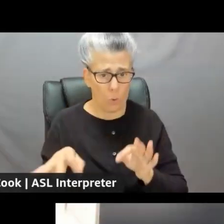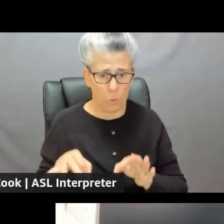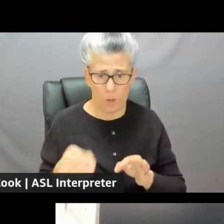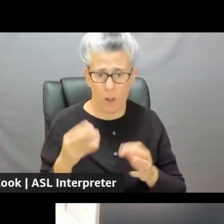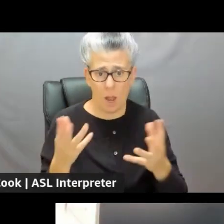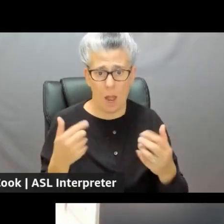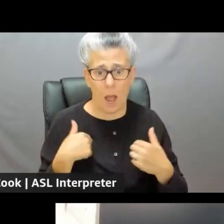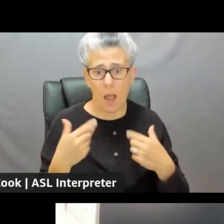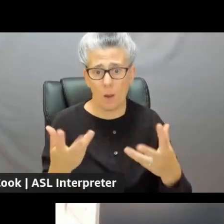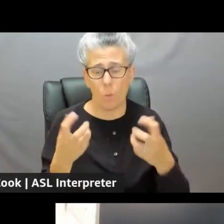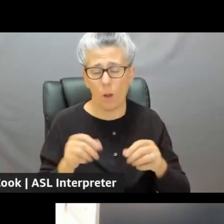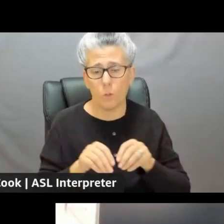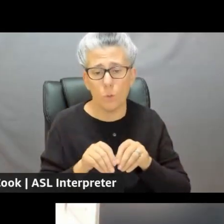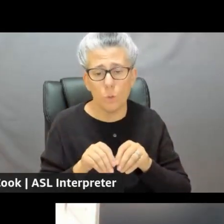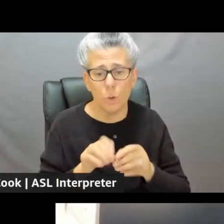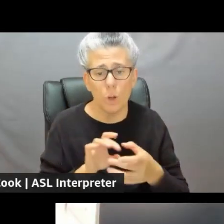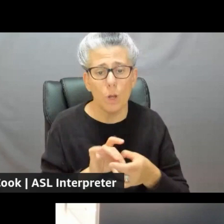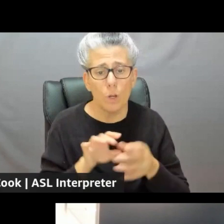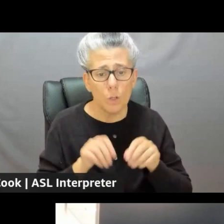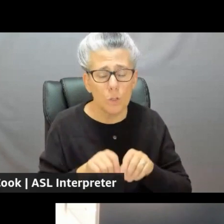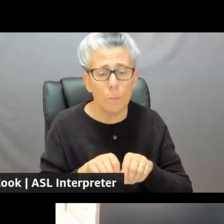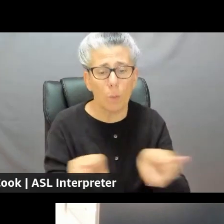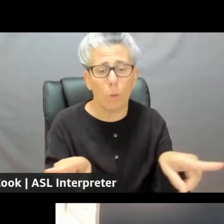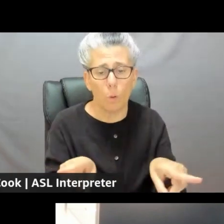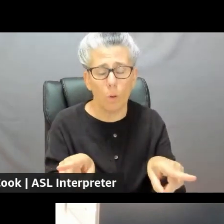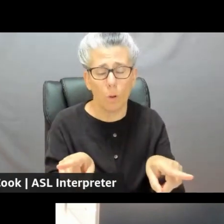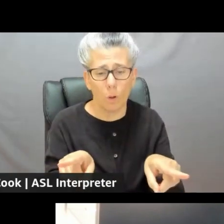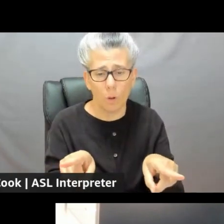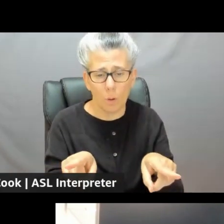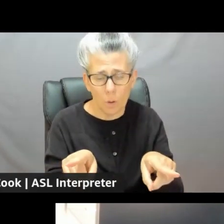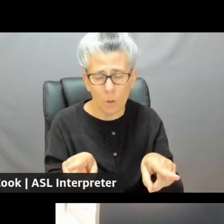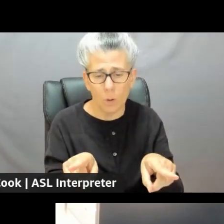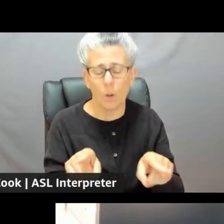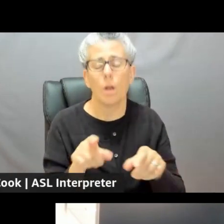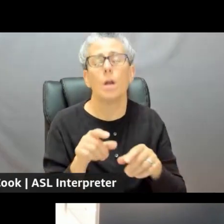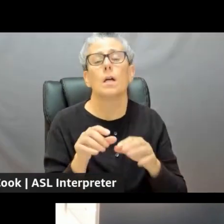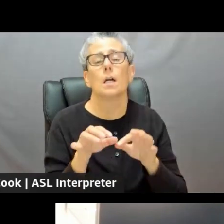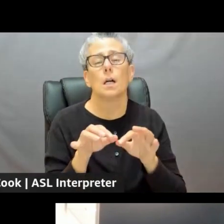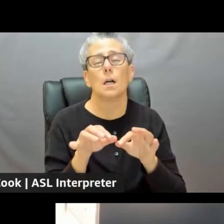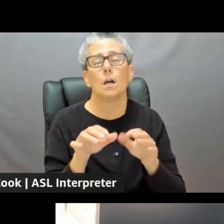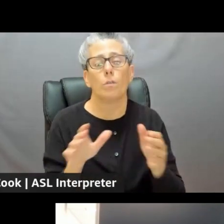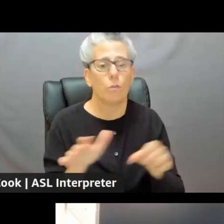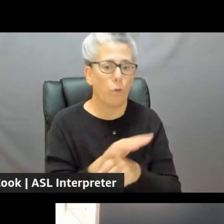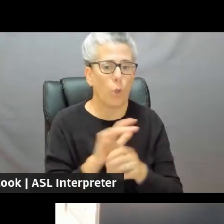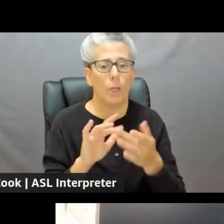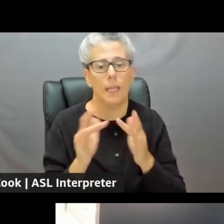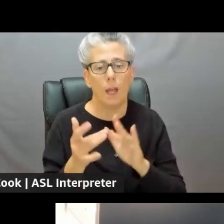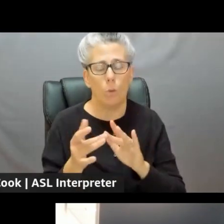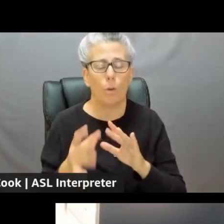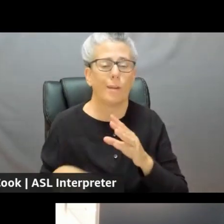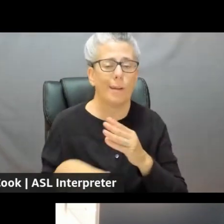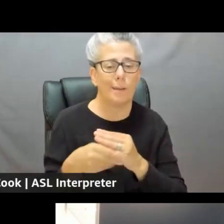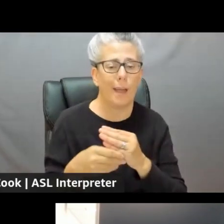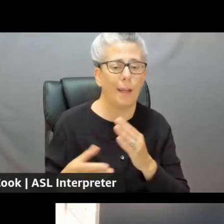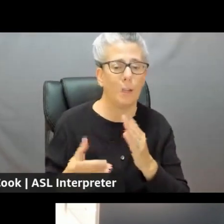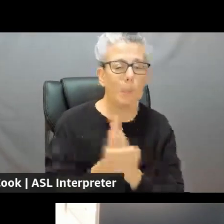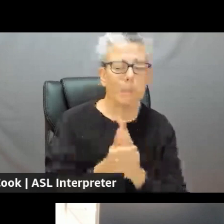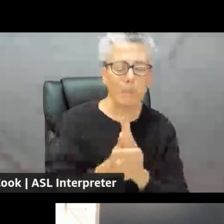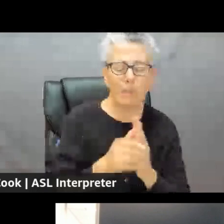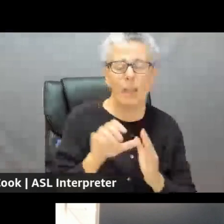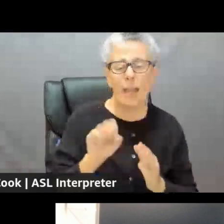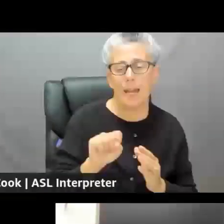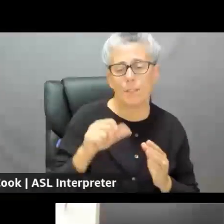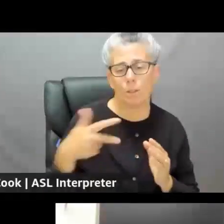to deploy an EC2 server and I maybe perhaps wants to create like a VPC network around it. And I want to attach like the data that we have to an S3 bucket and all of